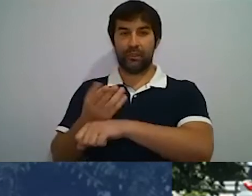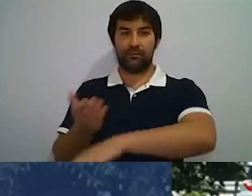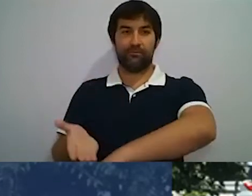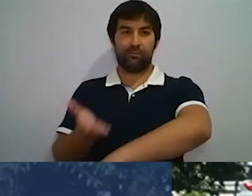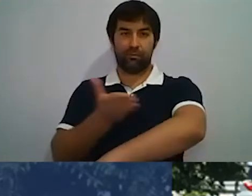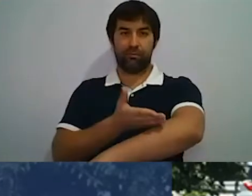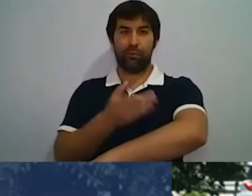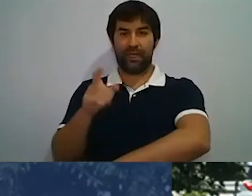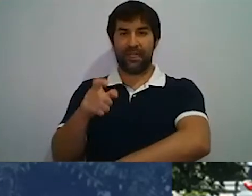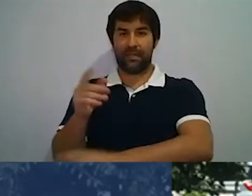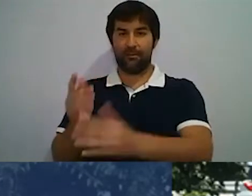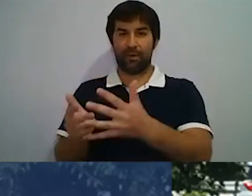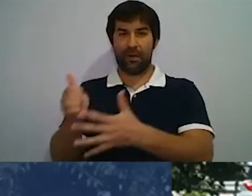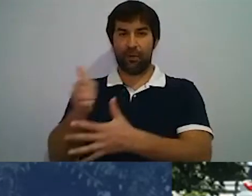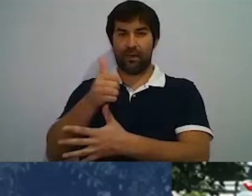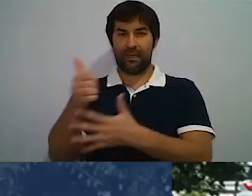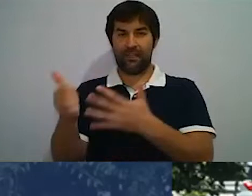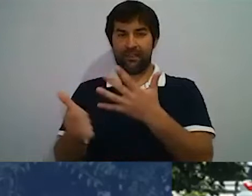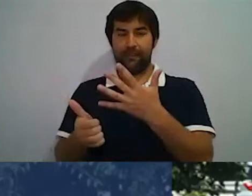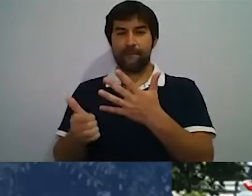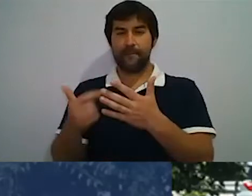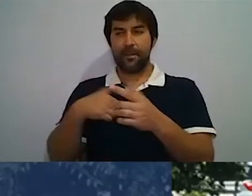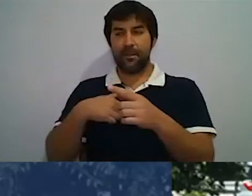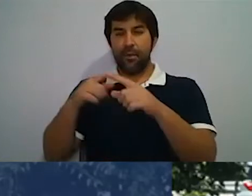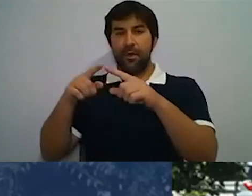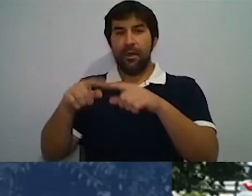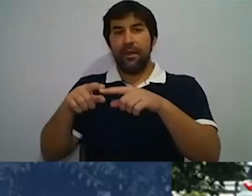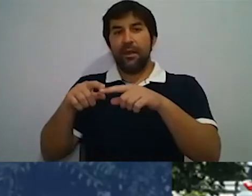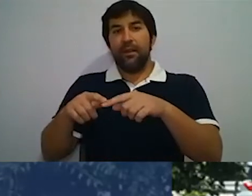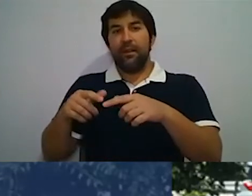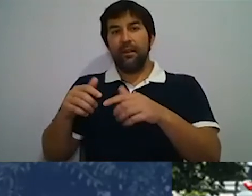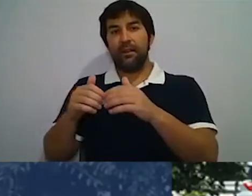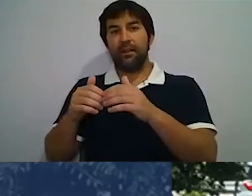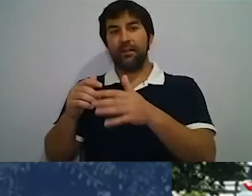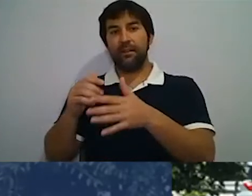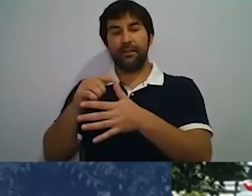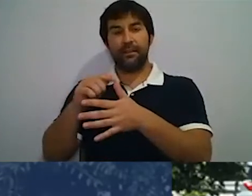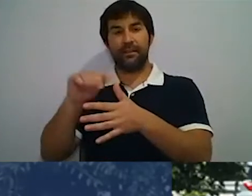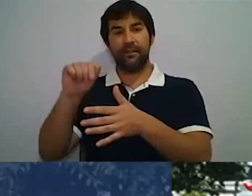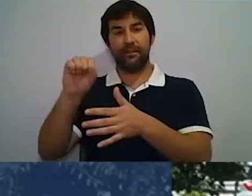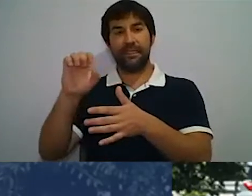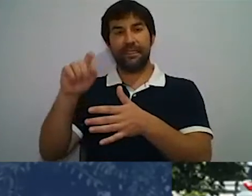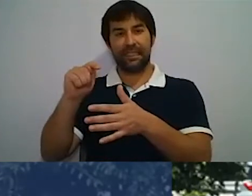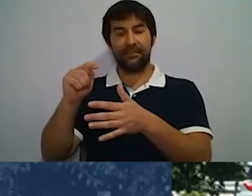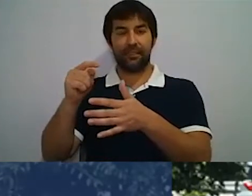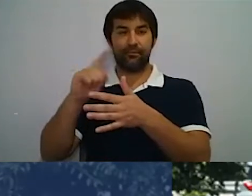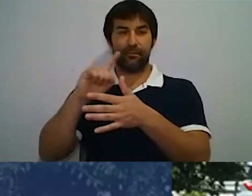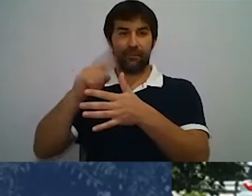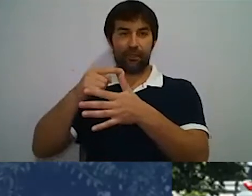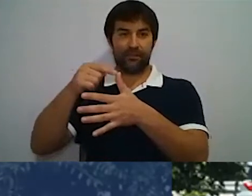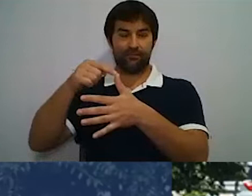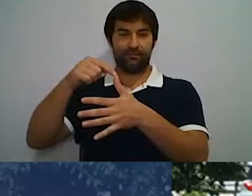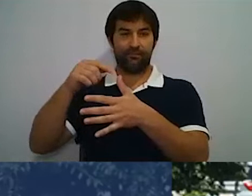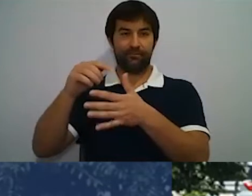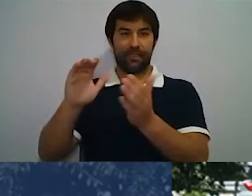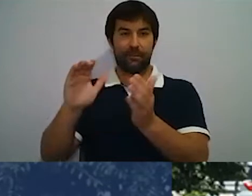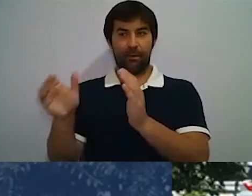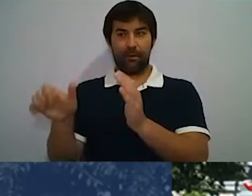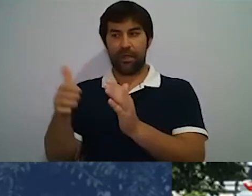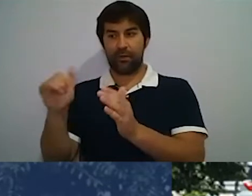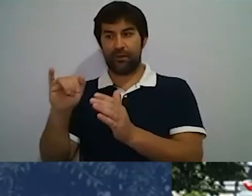code. Once the departments and city council have submitted the proposals, they're all evaluated and scored by a subset of that